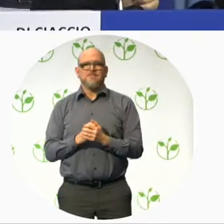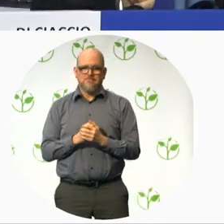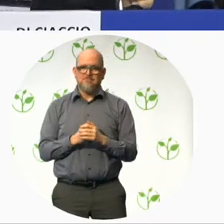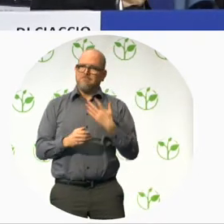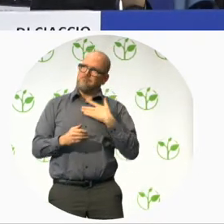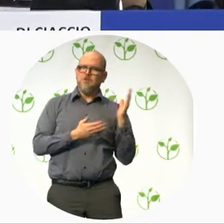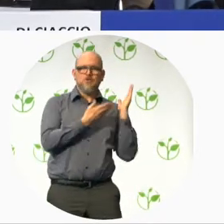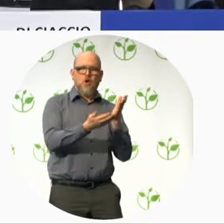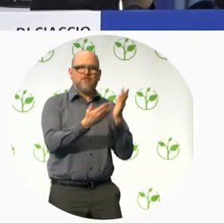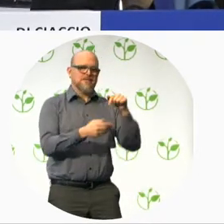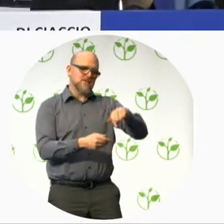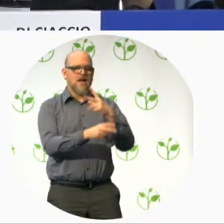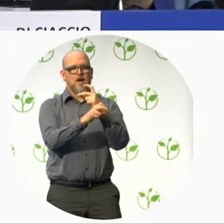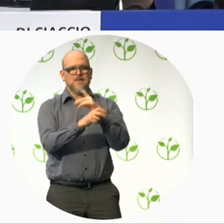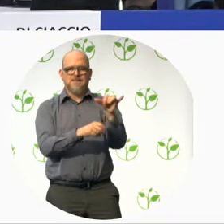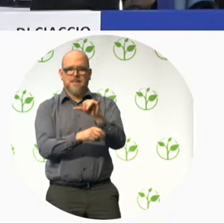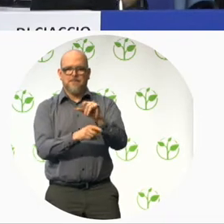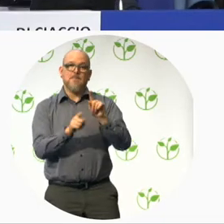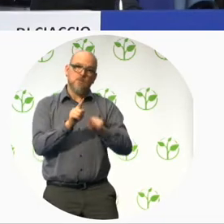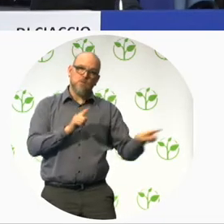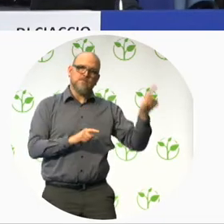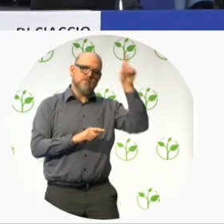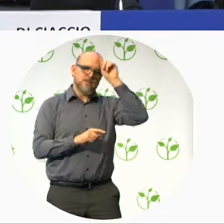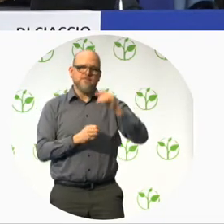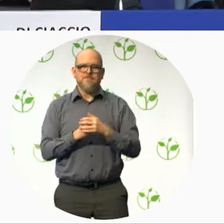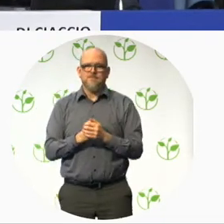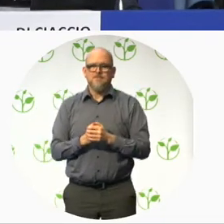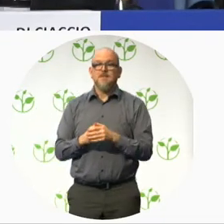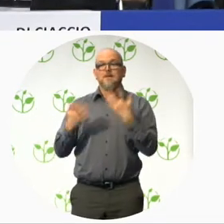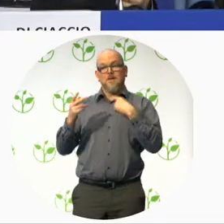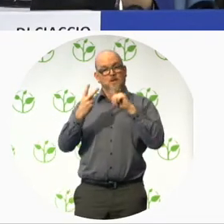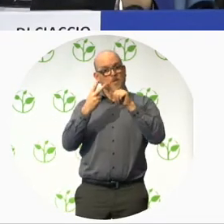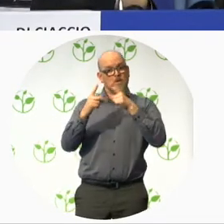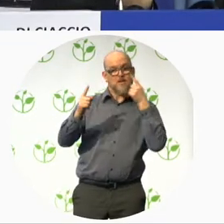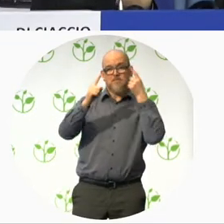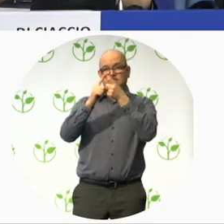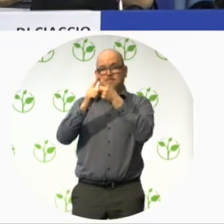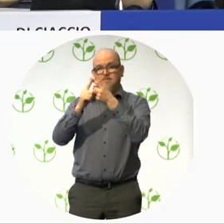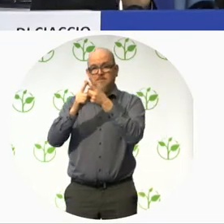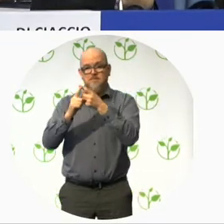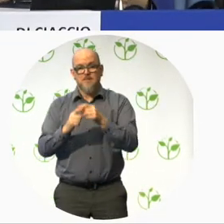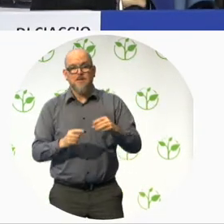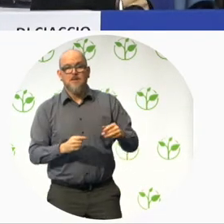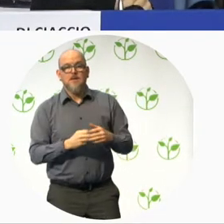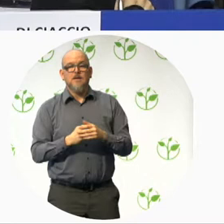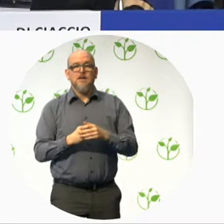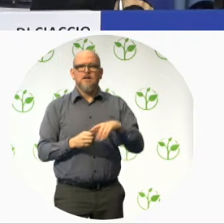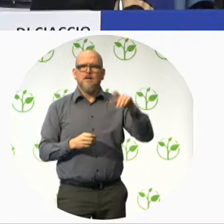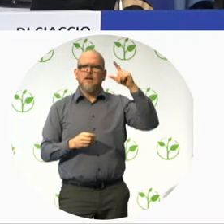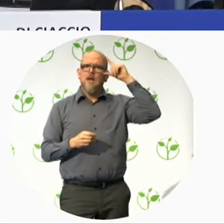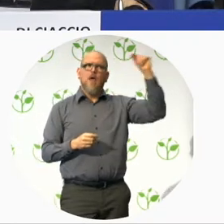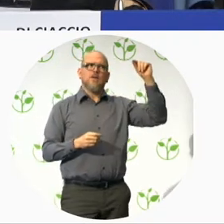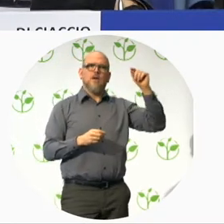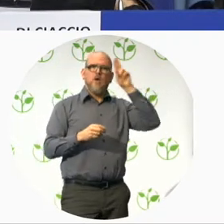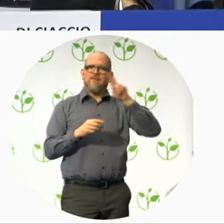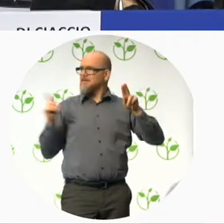at the university, that we want to create an exchange, maybe helping us creating story for the